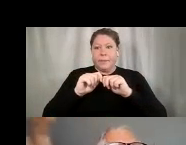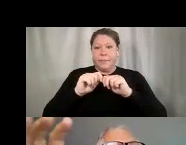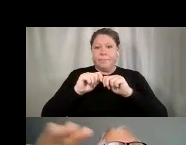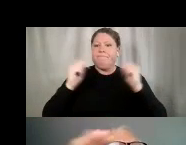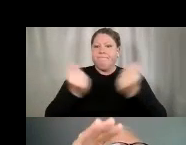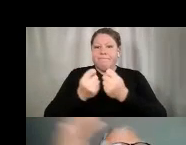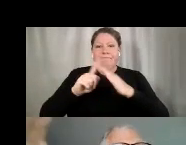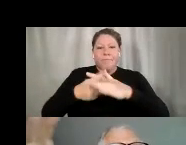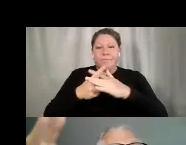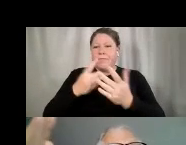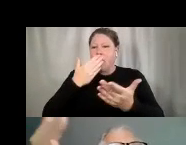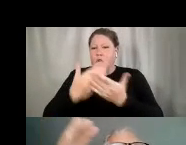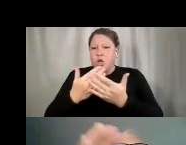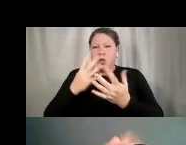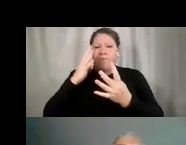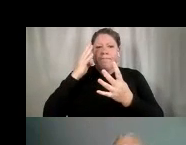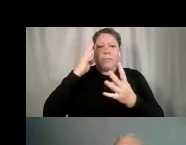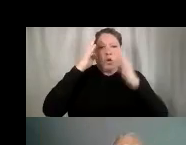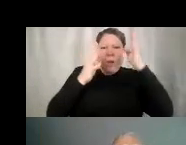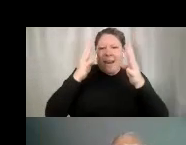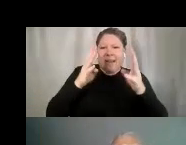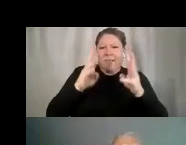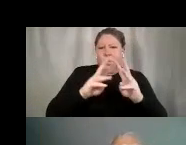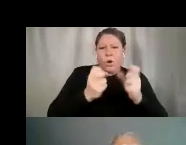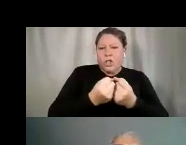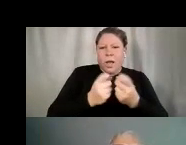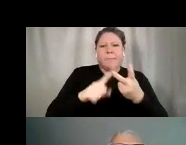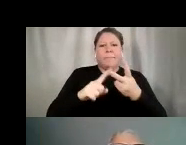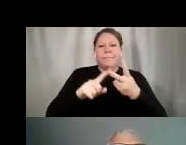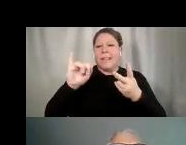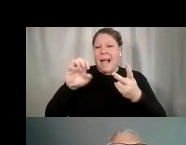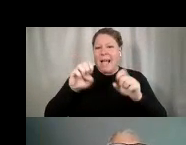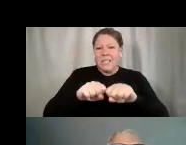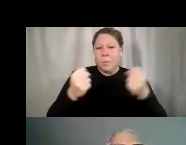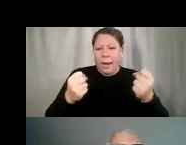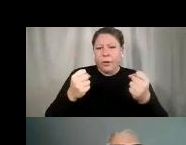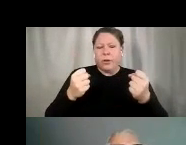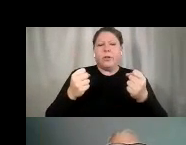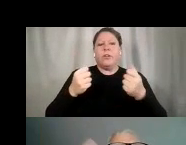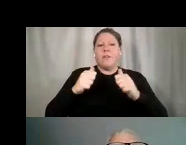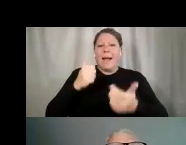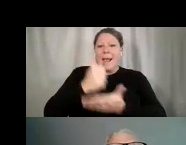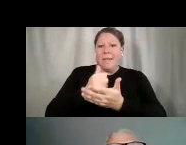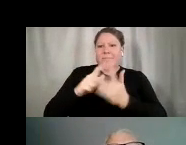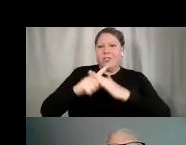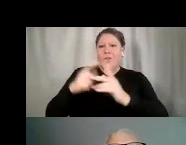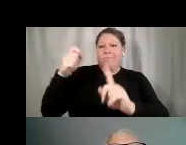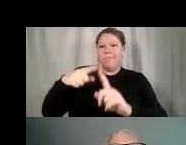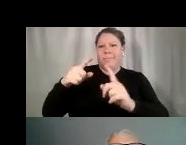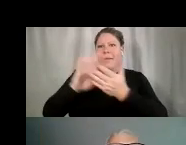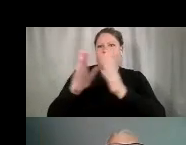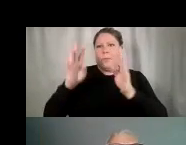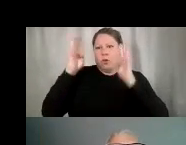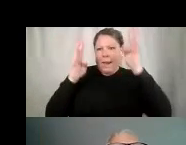creative workshop or an icebreaker in terms of getting people to think creatively. One of my favorite that I